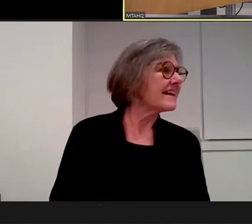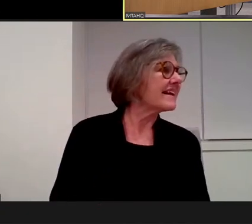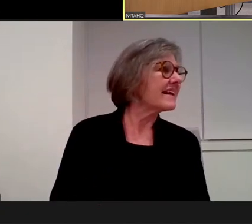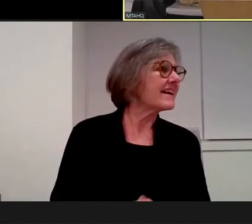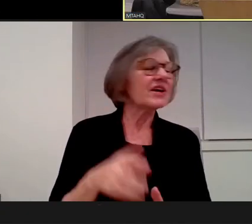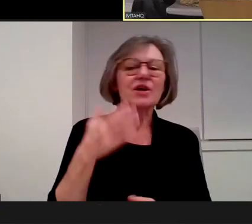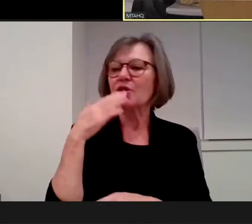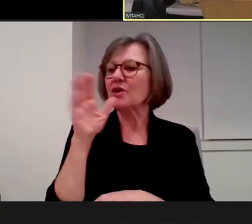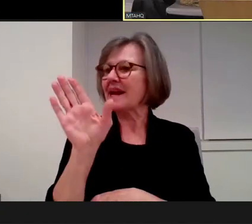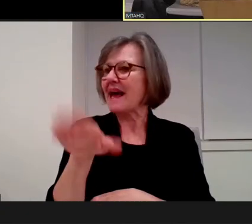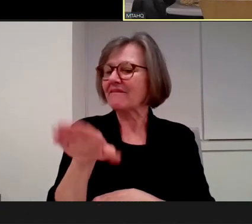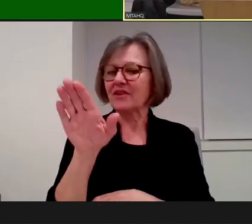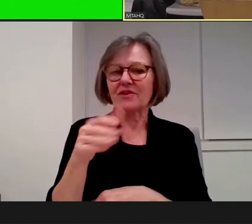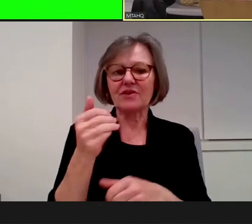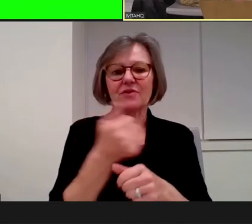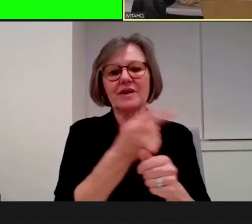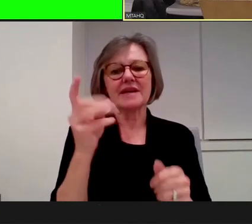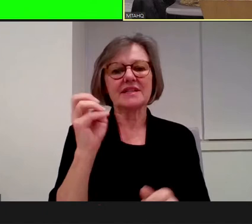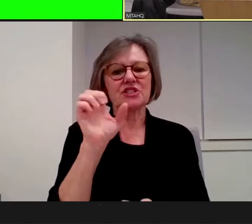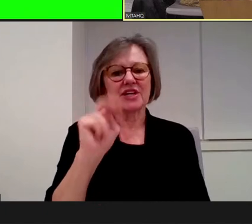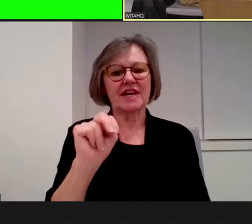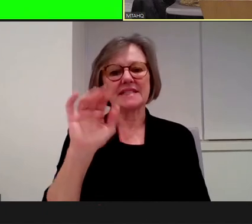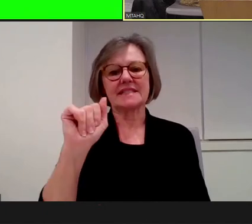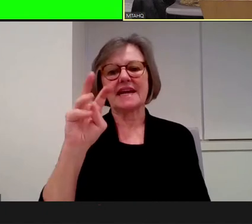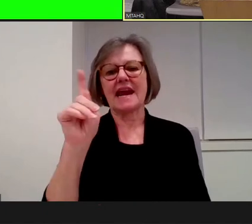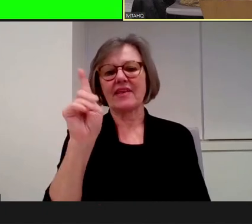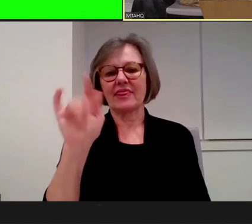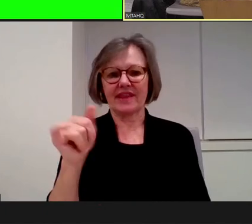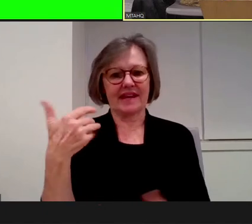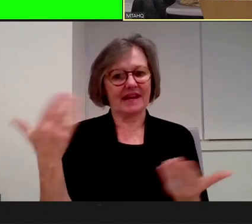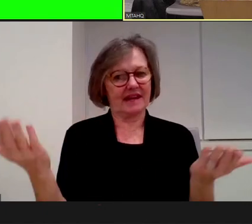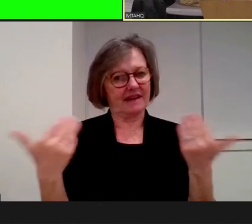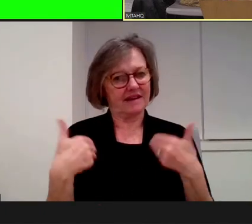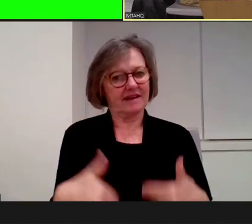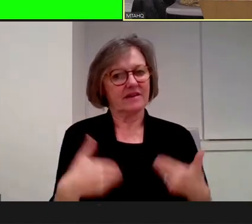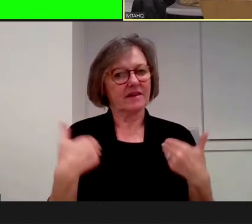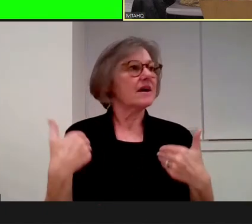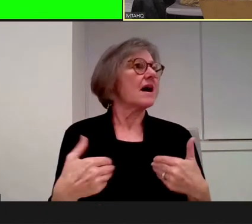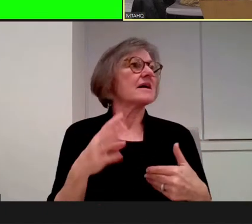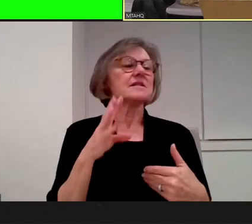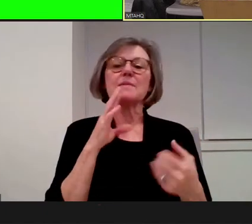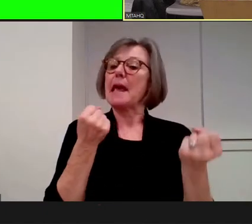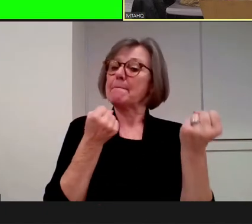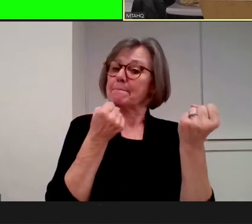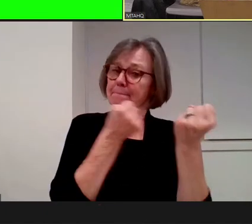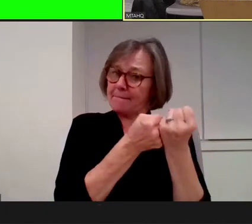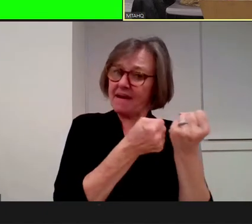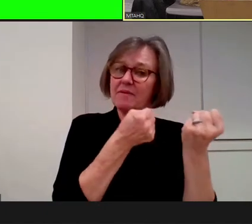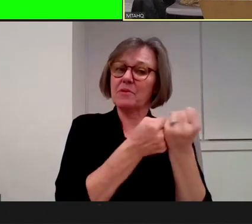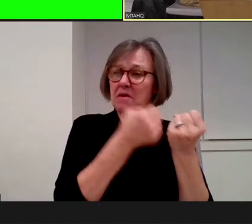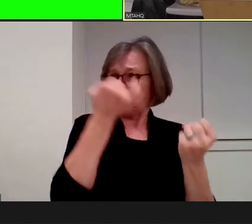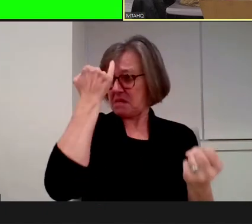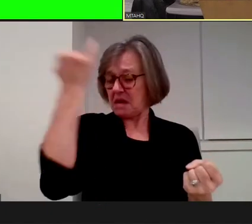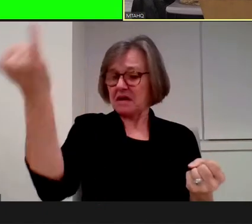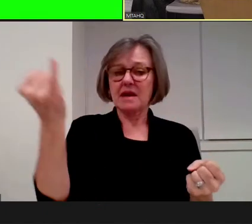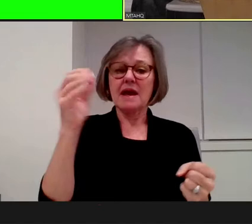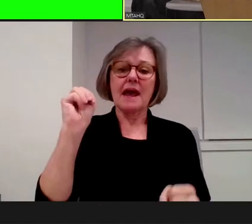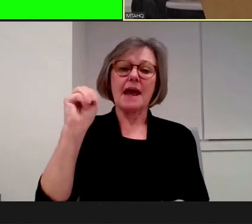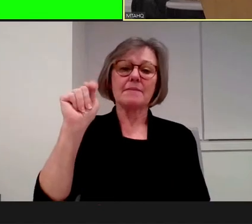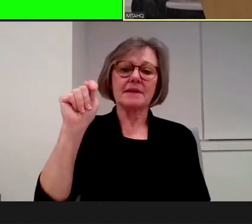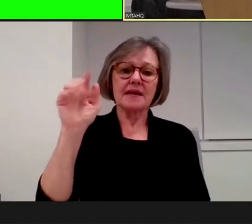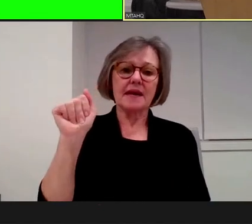Good afternoon, everyone. Jason Anthony here. I'm going to speak in favor of the move because the MTA